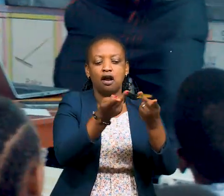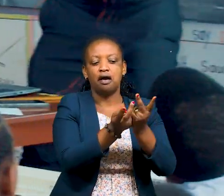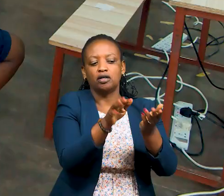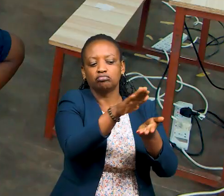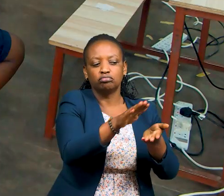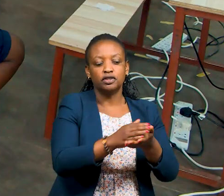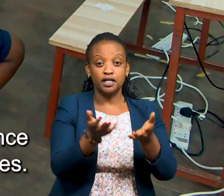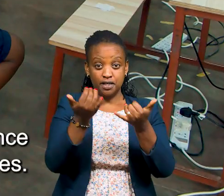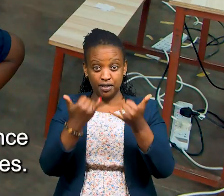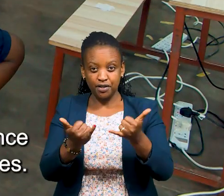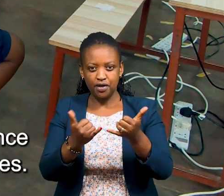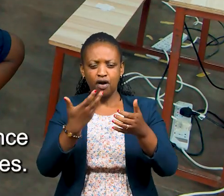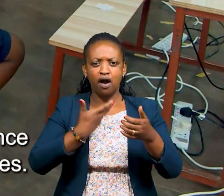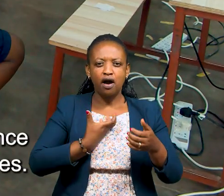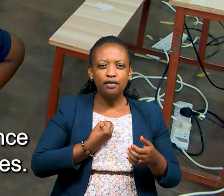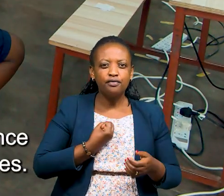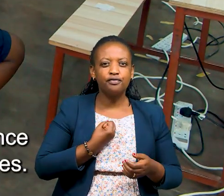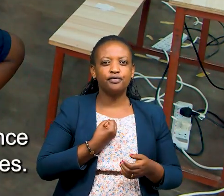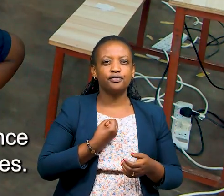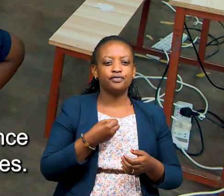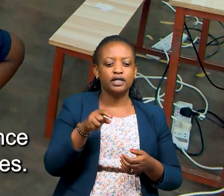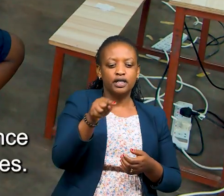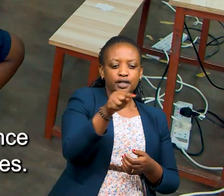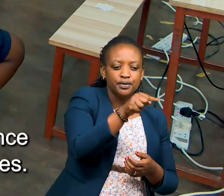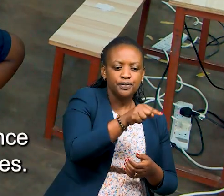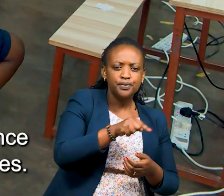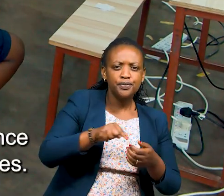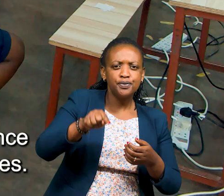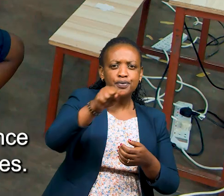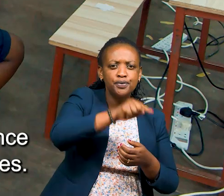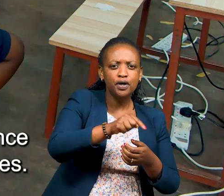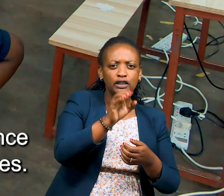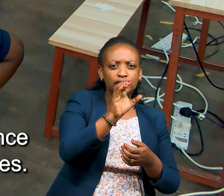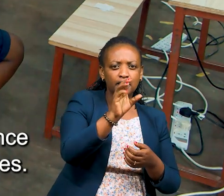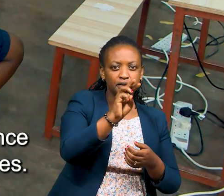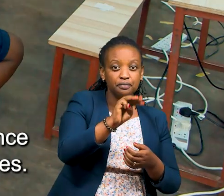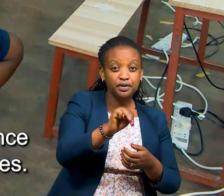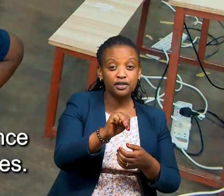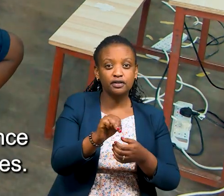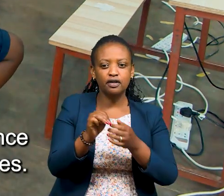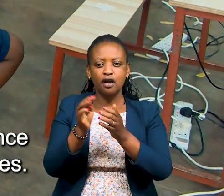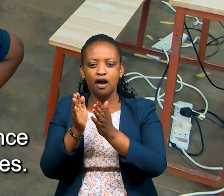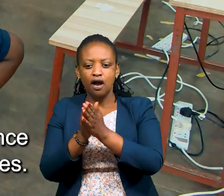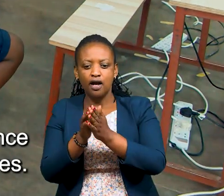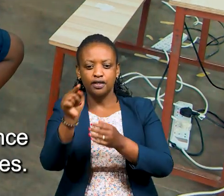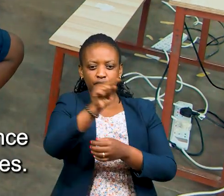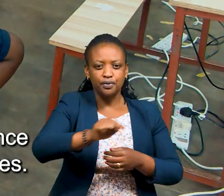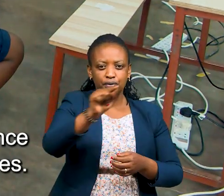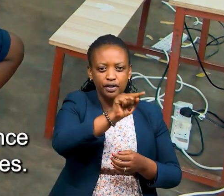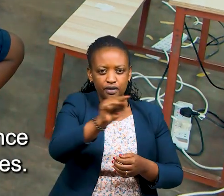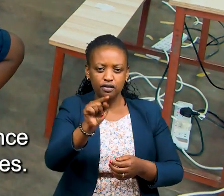somewhere. And now we'll be having the circumference in centimeters and